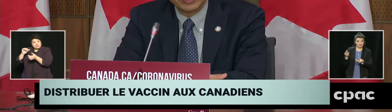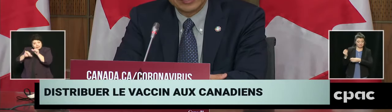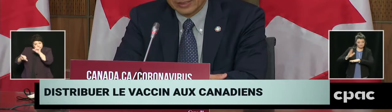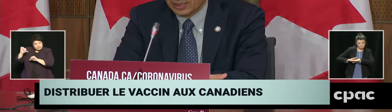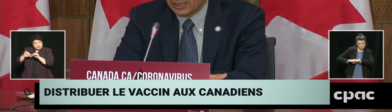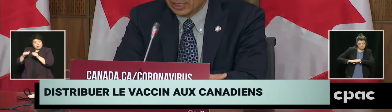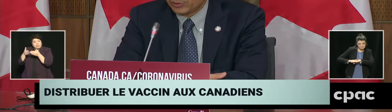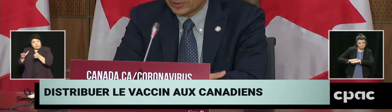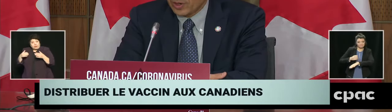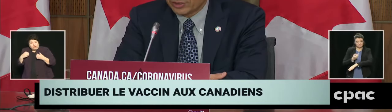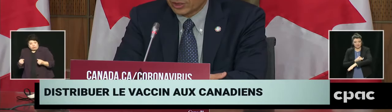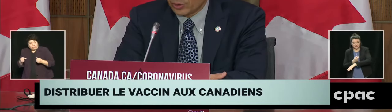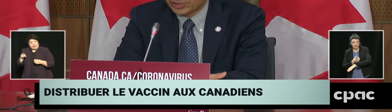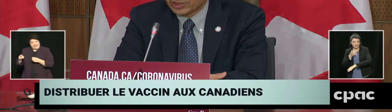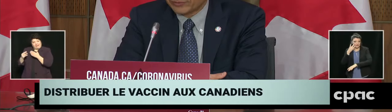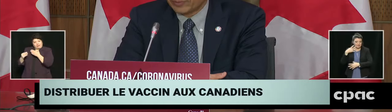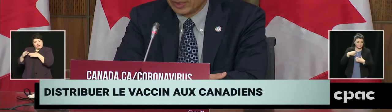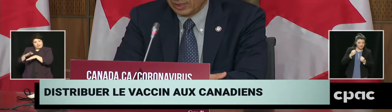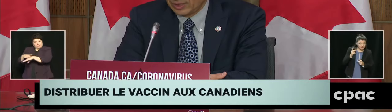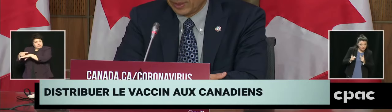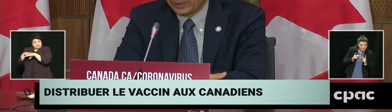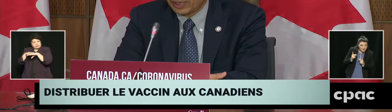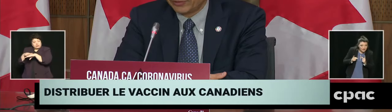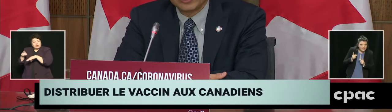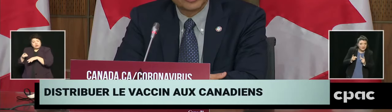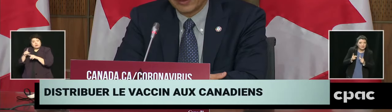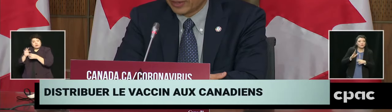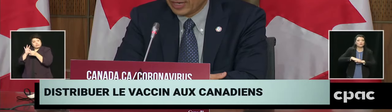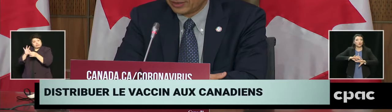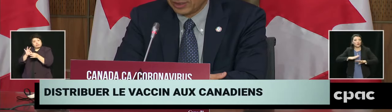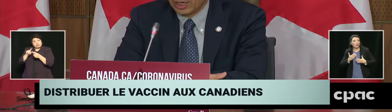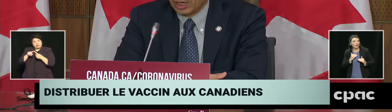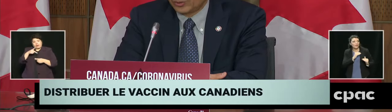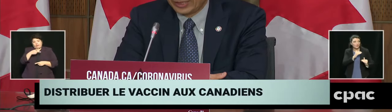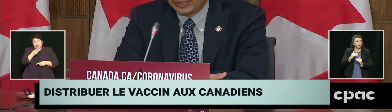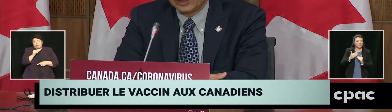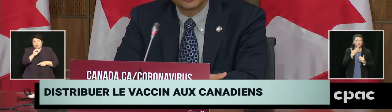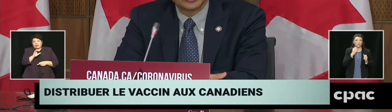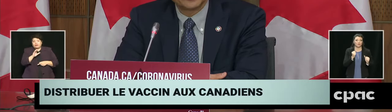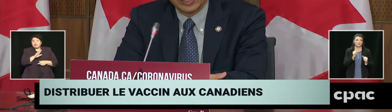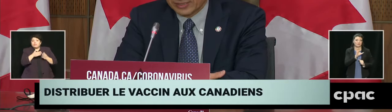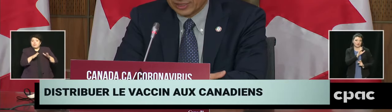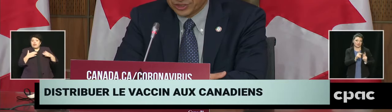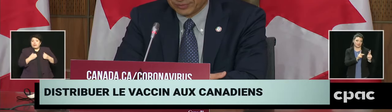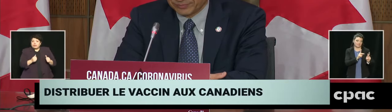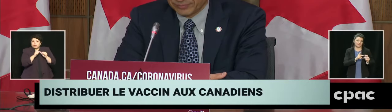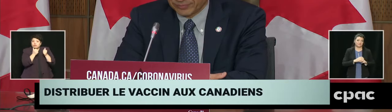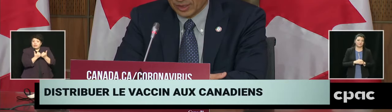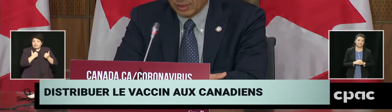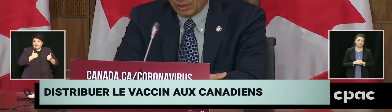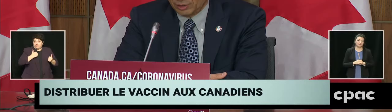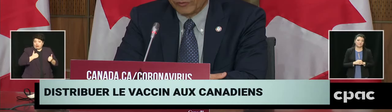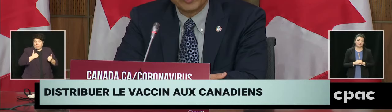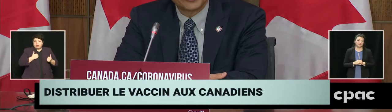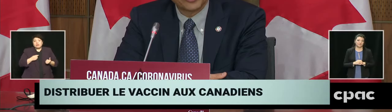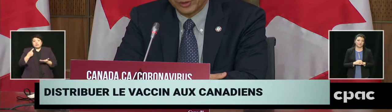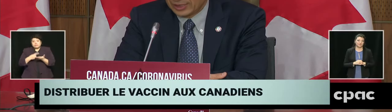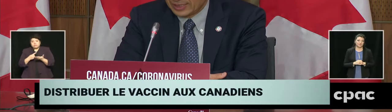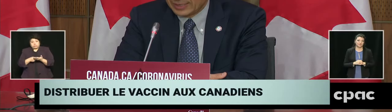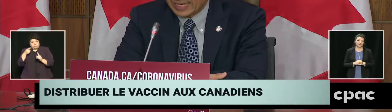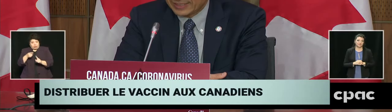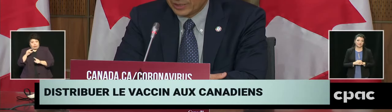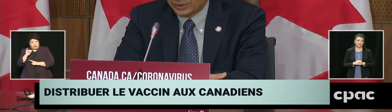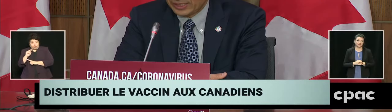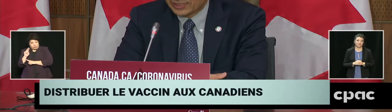health advice in response to questions from the Public Health Agency of Canada relating to immunization. On November